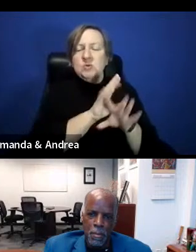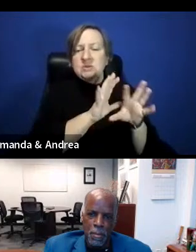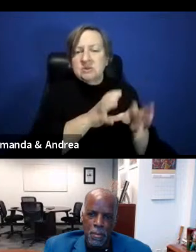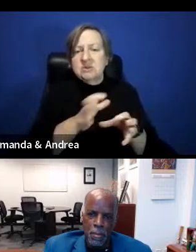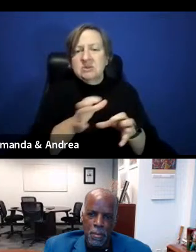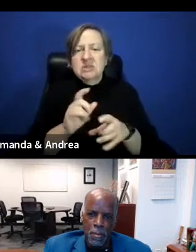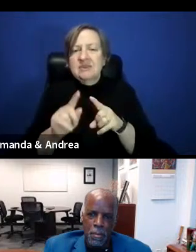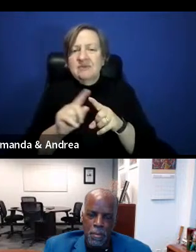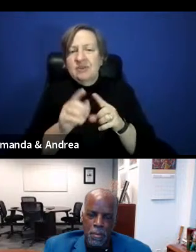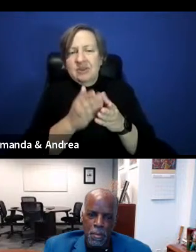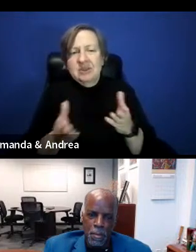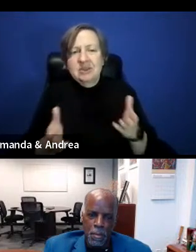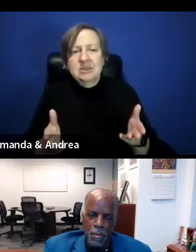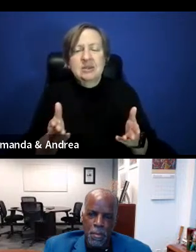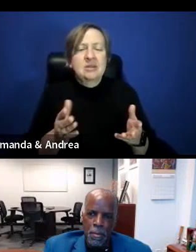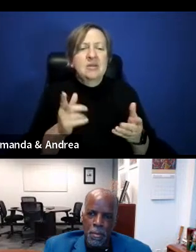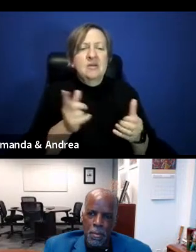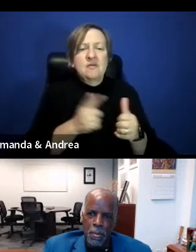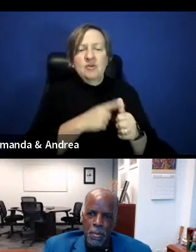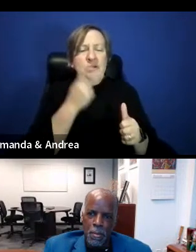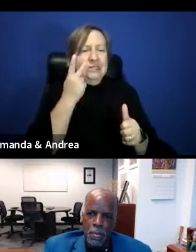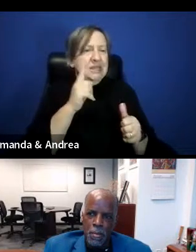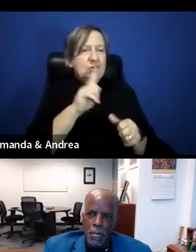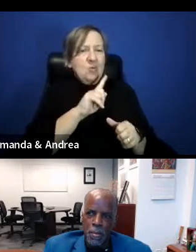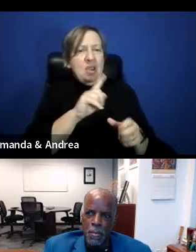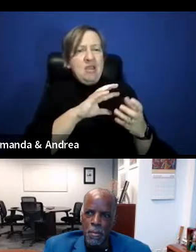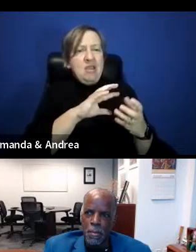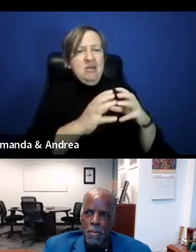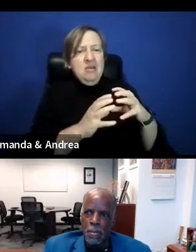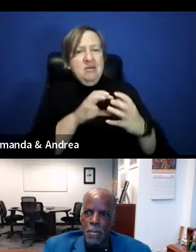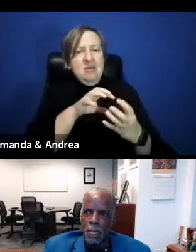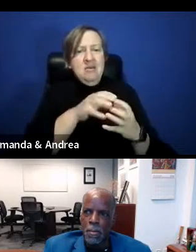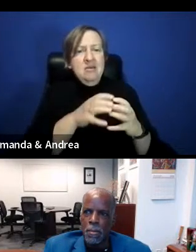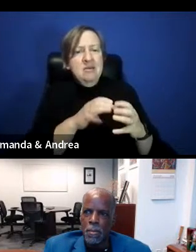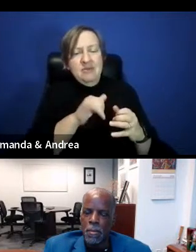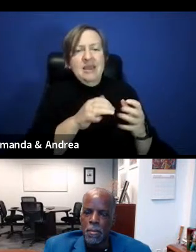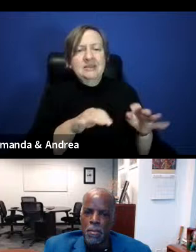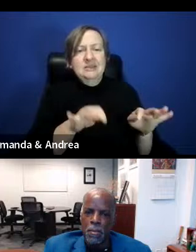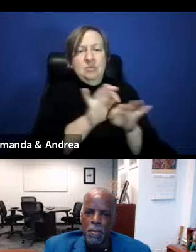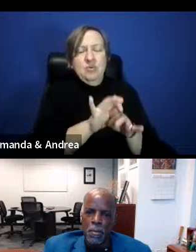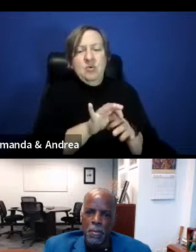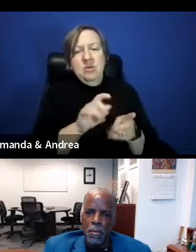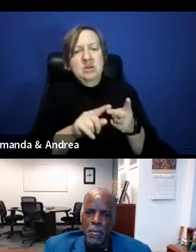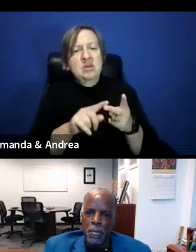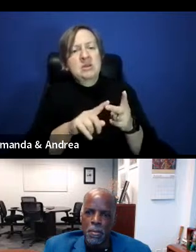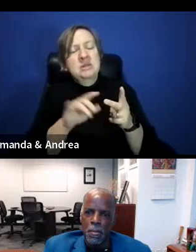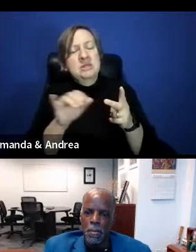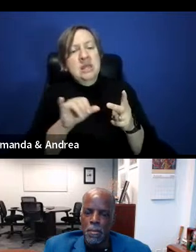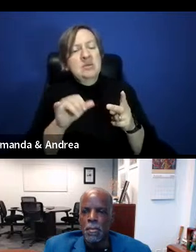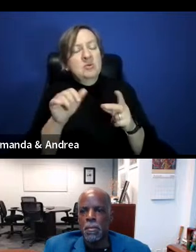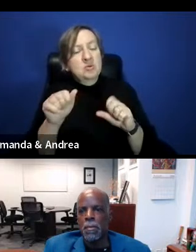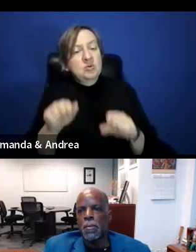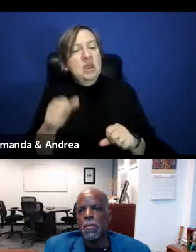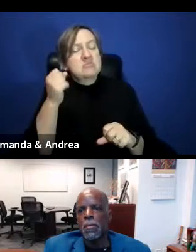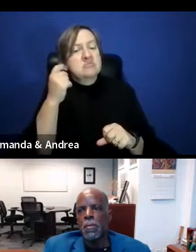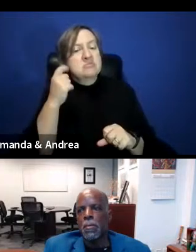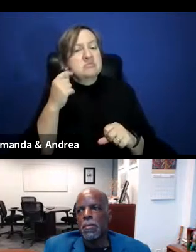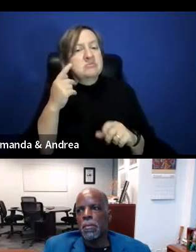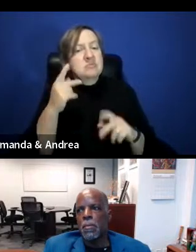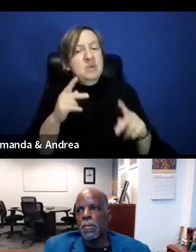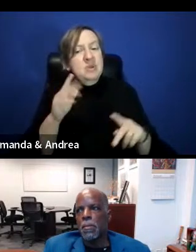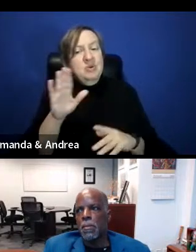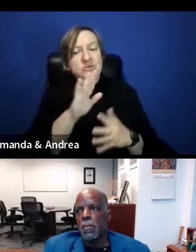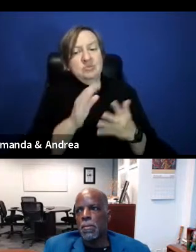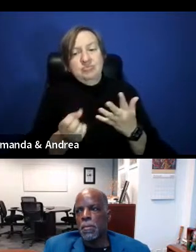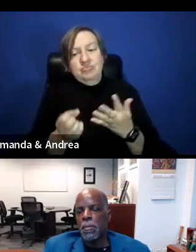sure, number one, you can see where there's intersectionality, which is really important. But number two, you can really get a sense of where people's